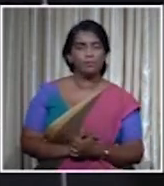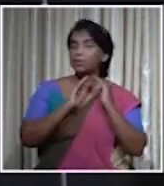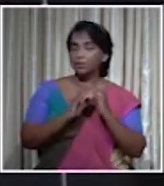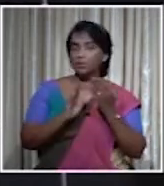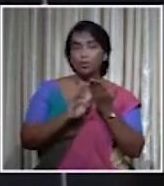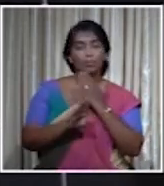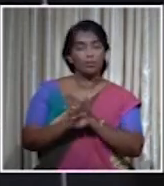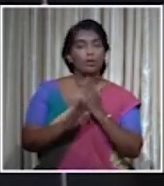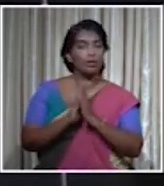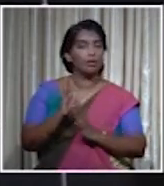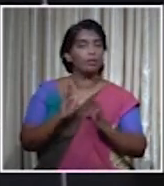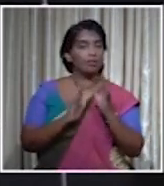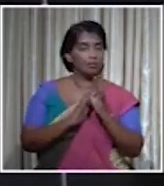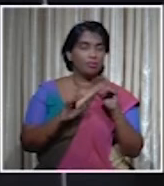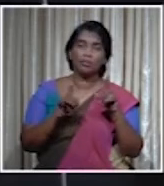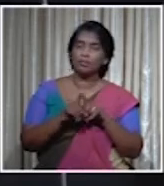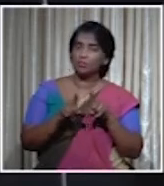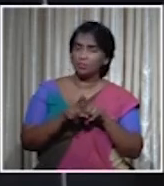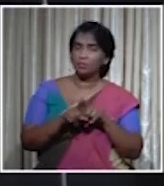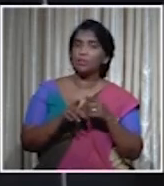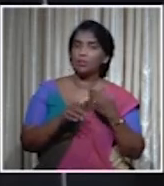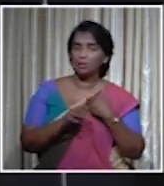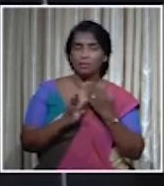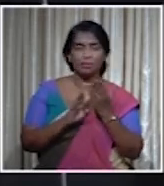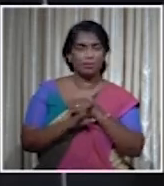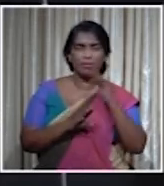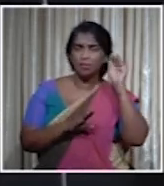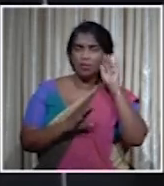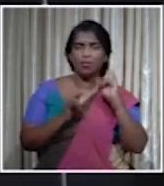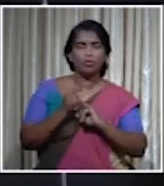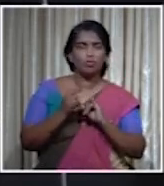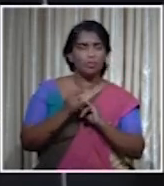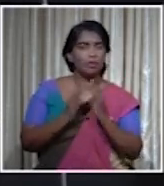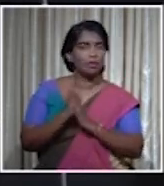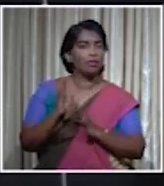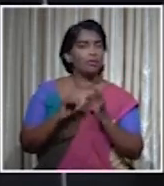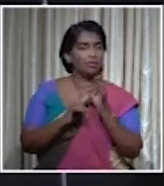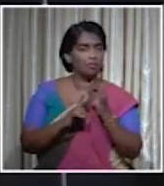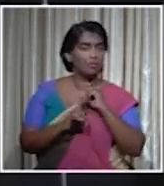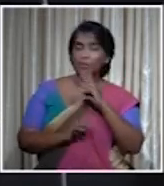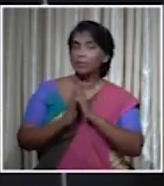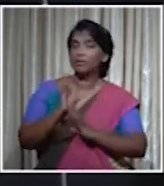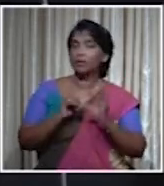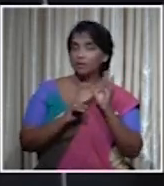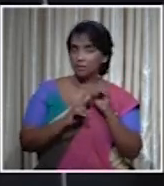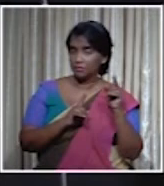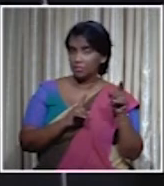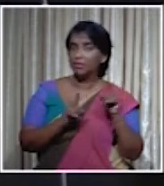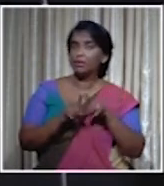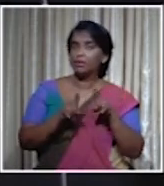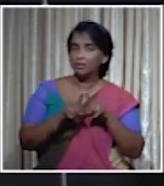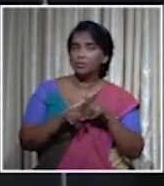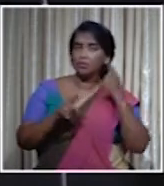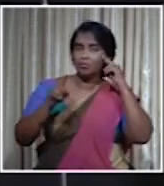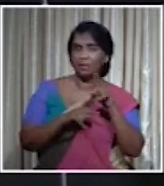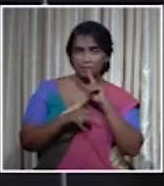minister. Initially, I heard the Honourable Sumandiran in the morning took a few pot shots at the Honourable Minister, saying that he